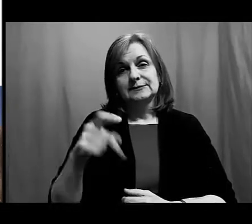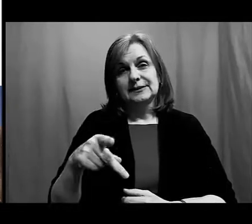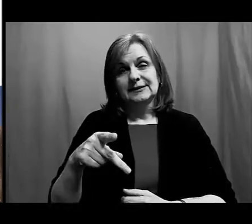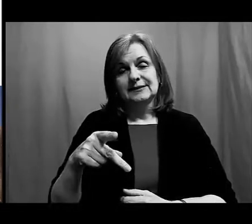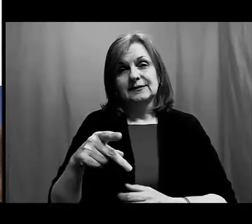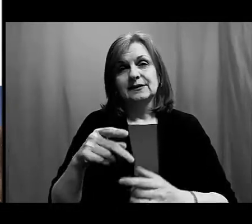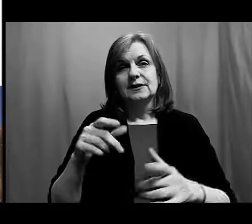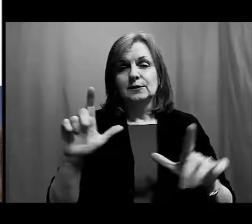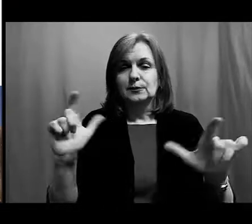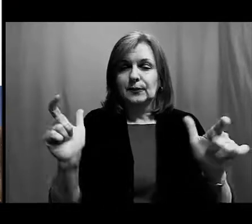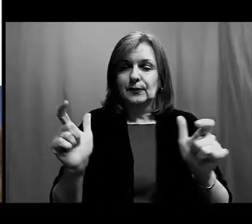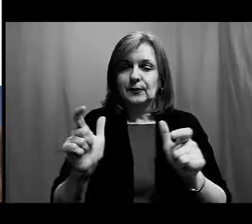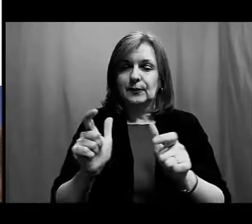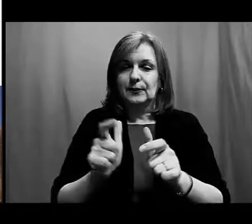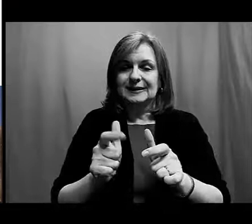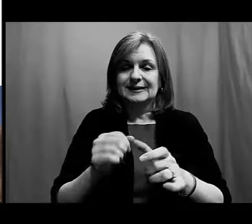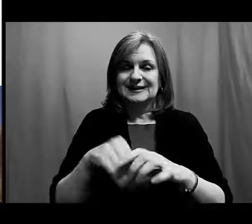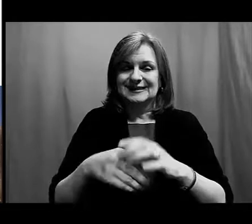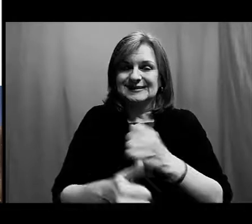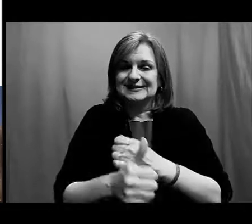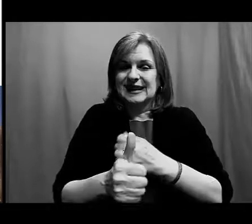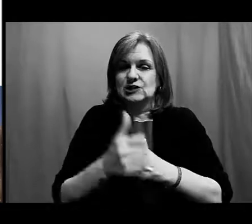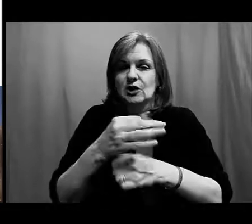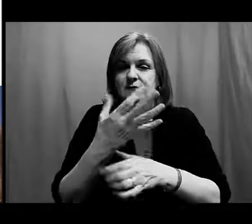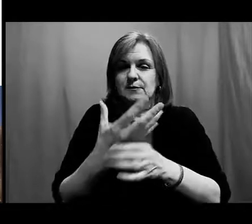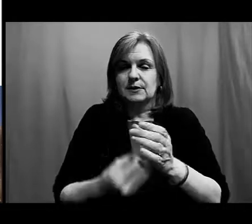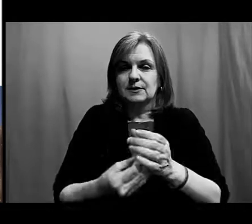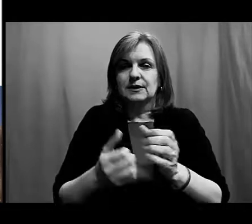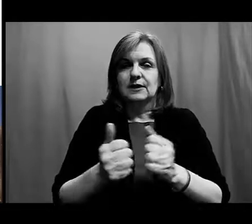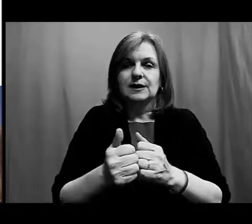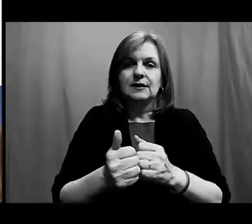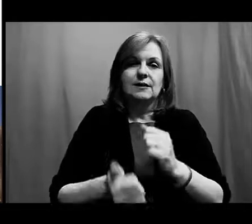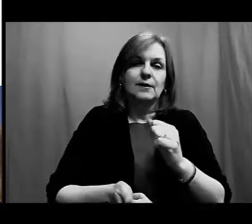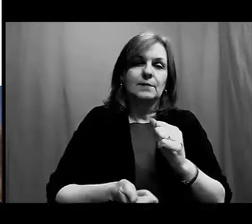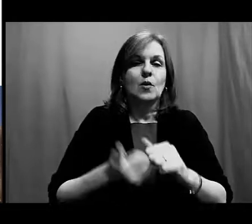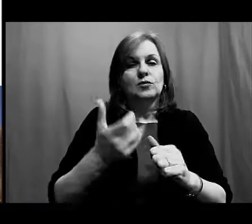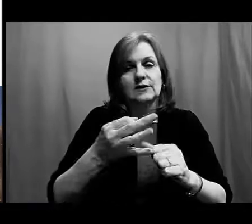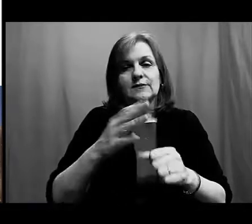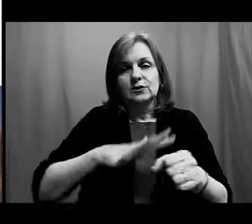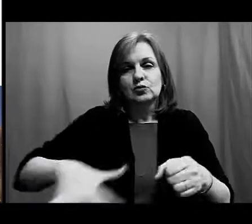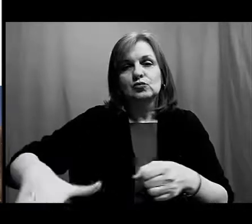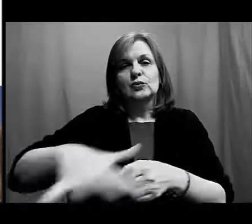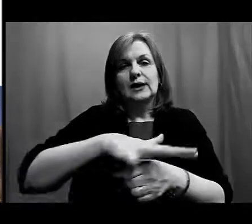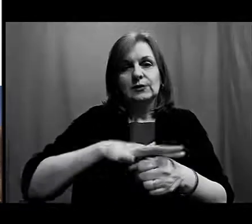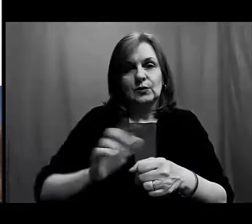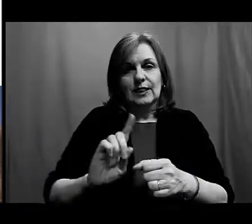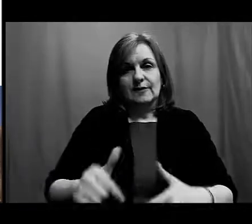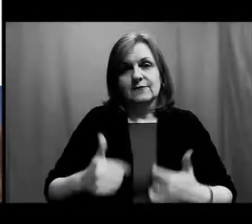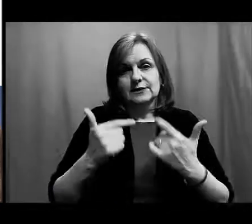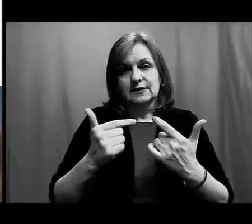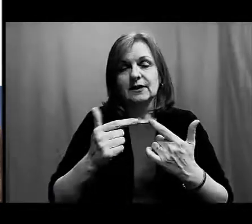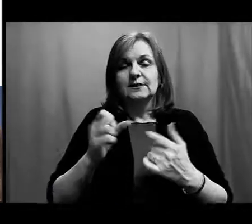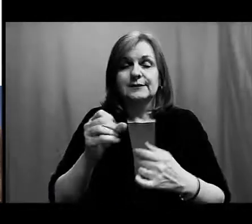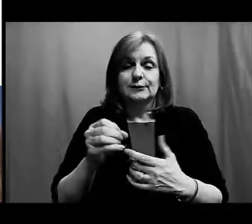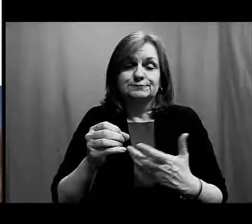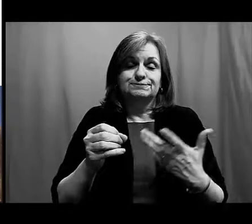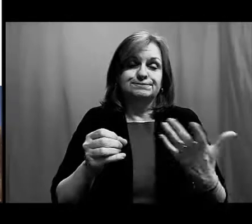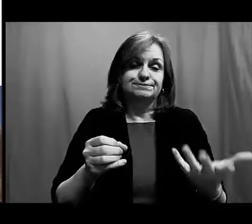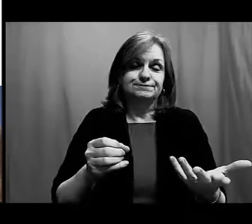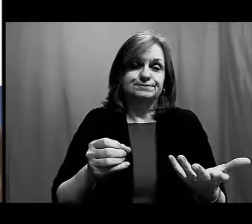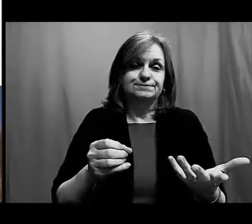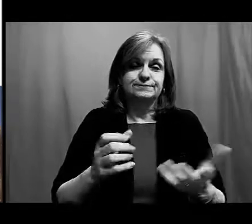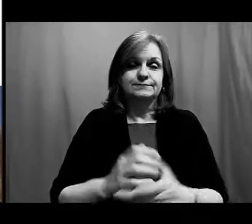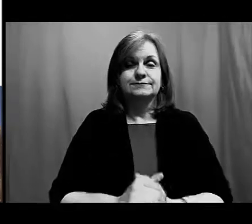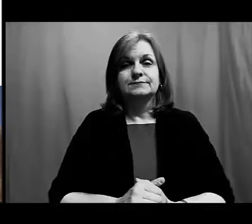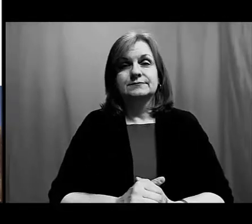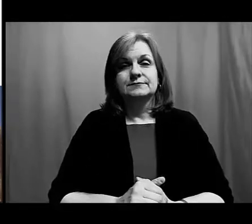is one that is in danger of extinction throughout all or a significant portion of its range, okay?